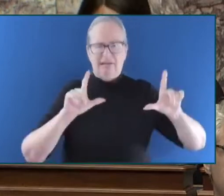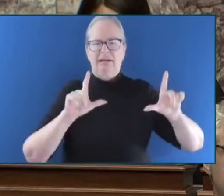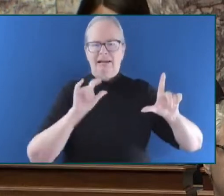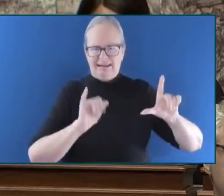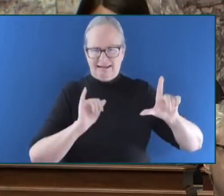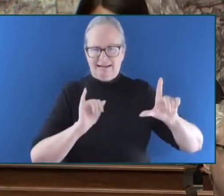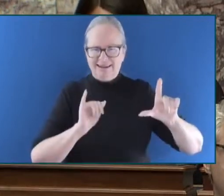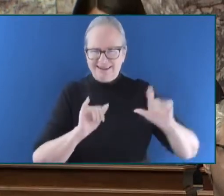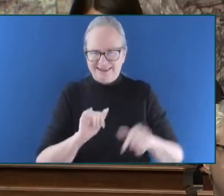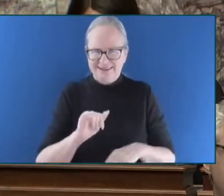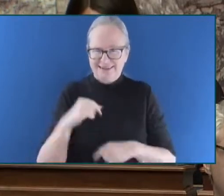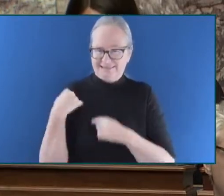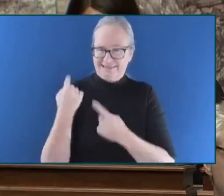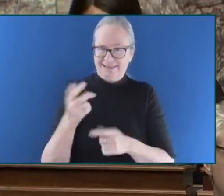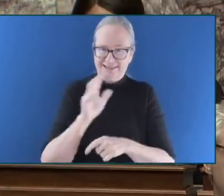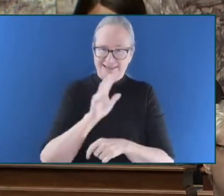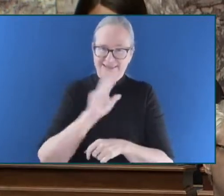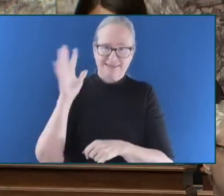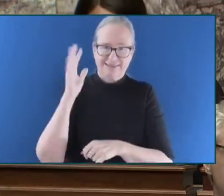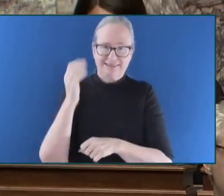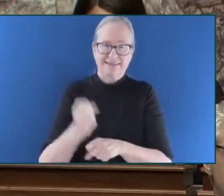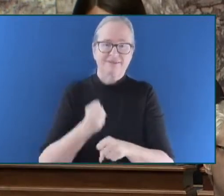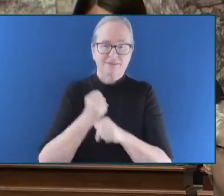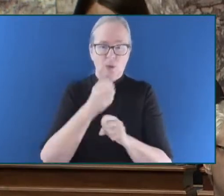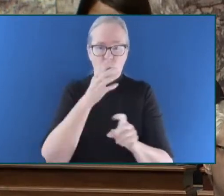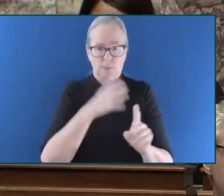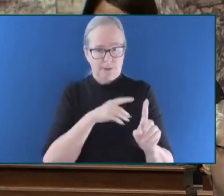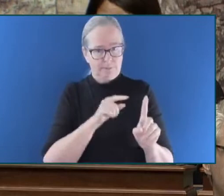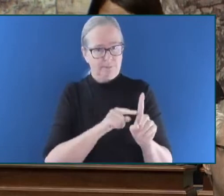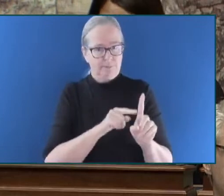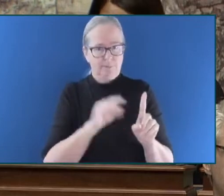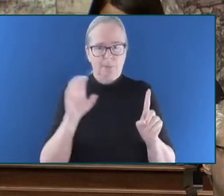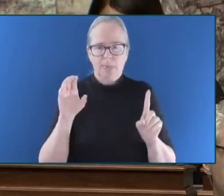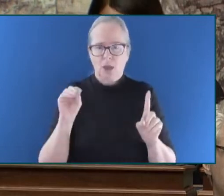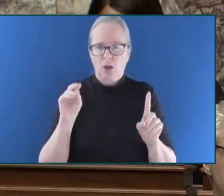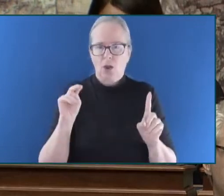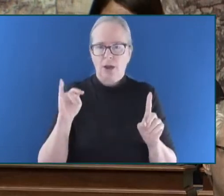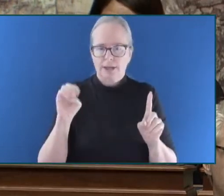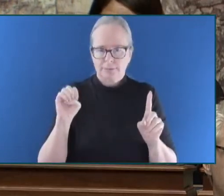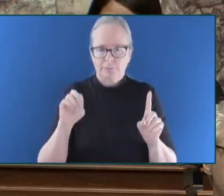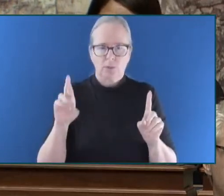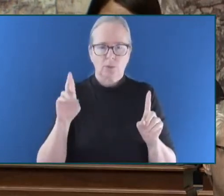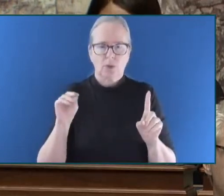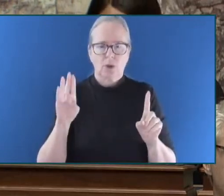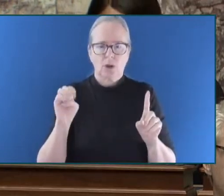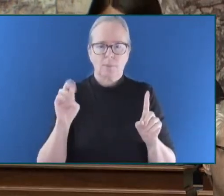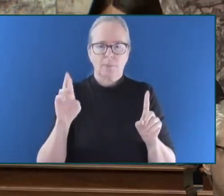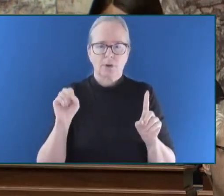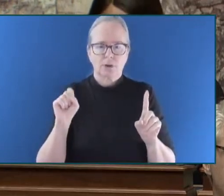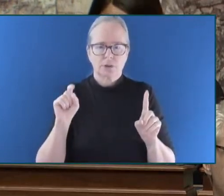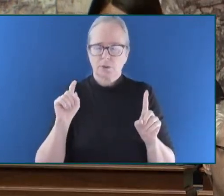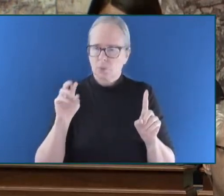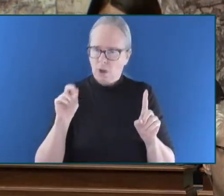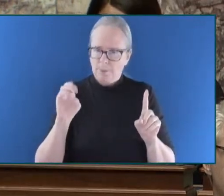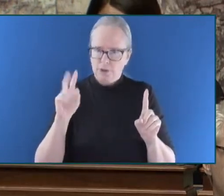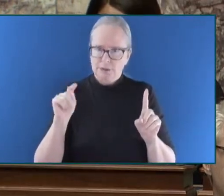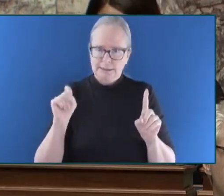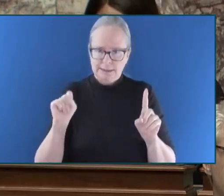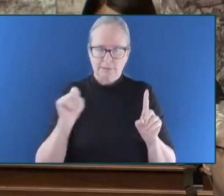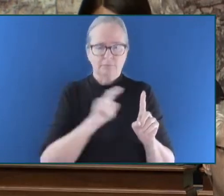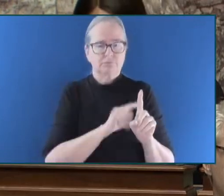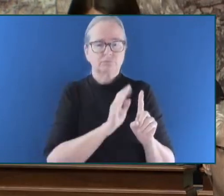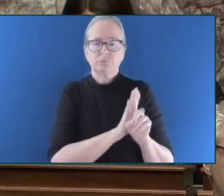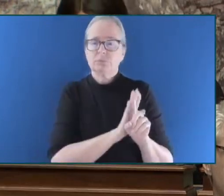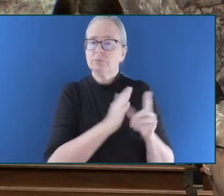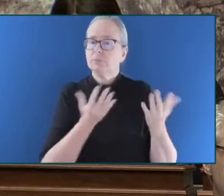extraordinarily well. Through changes in party, through changes in technology, she's done the job with grace,